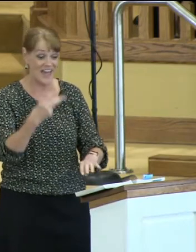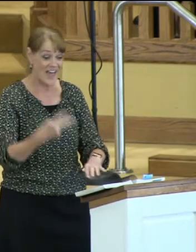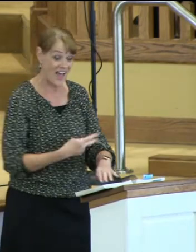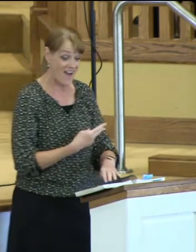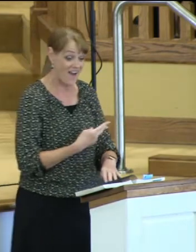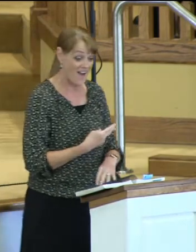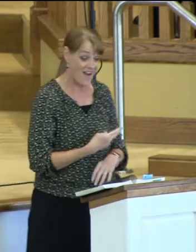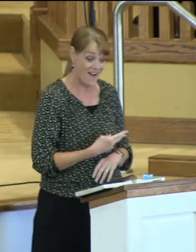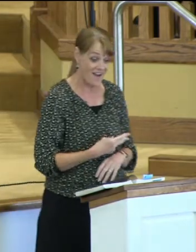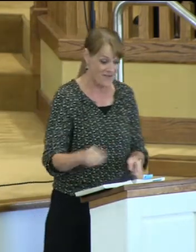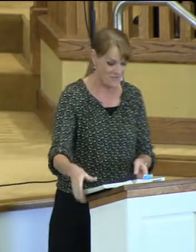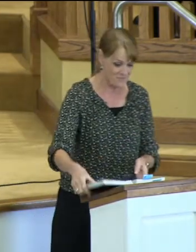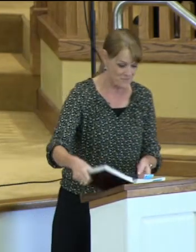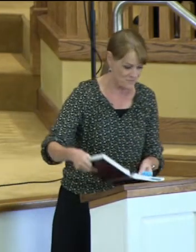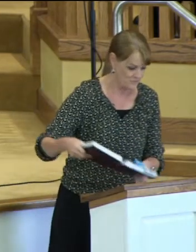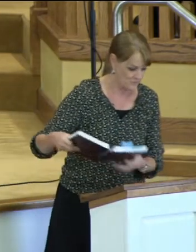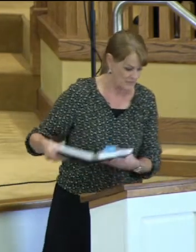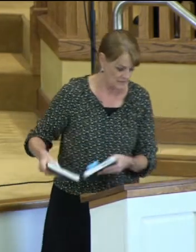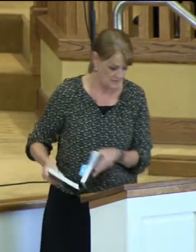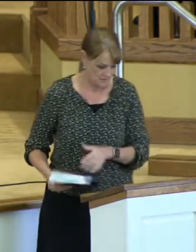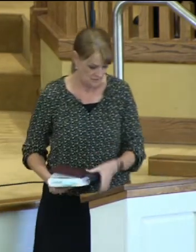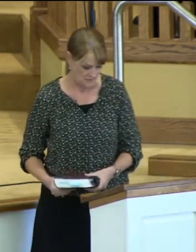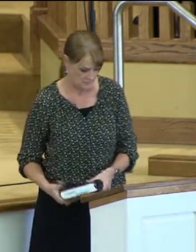the Lamb.